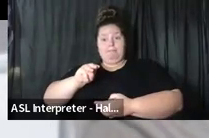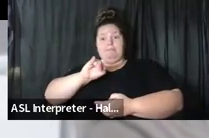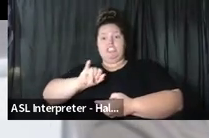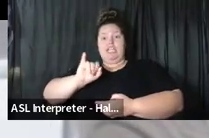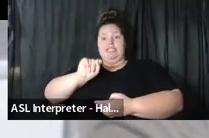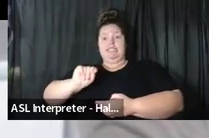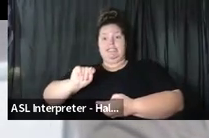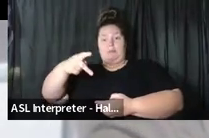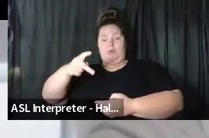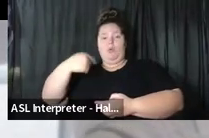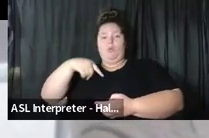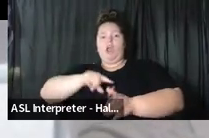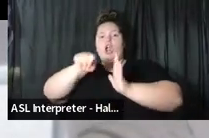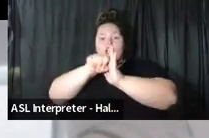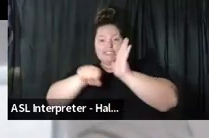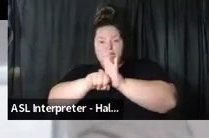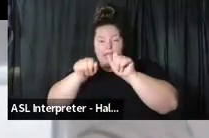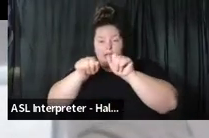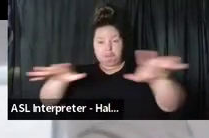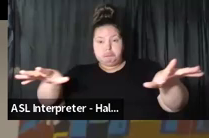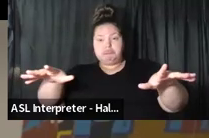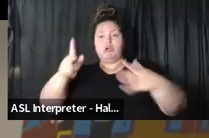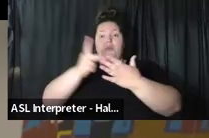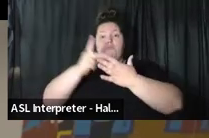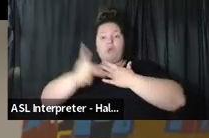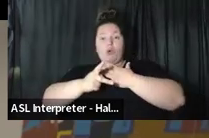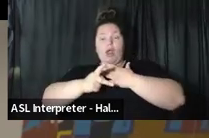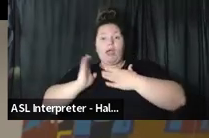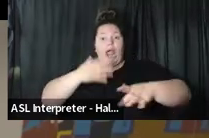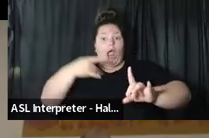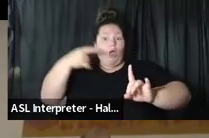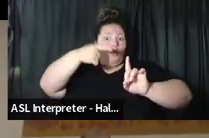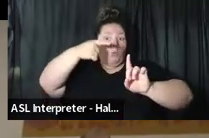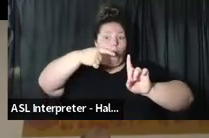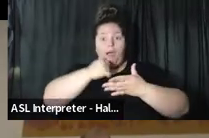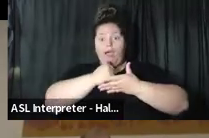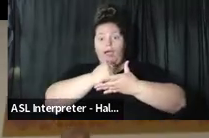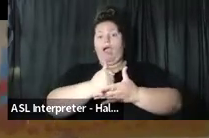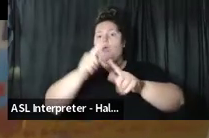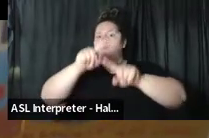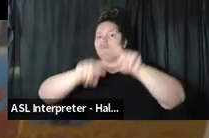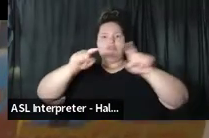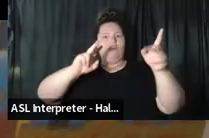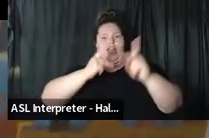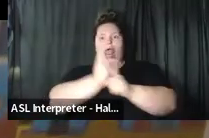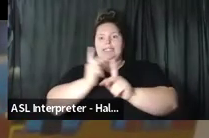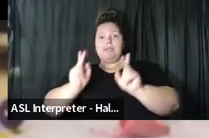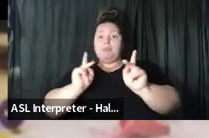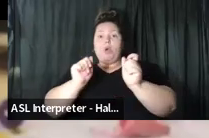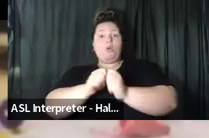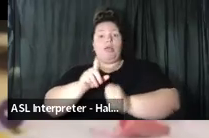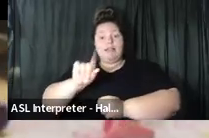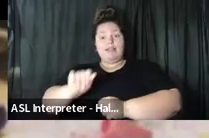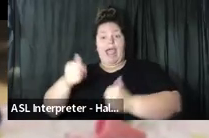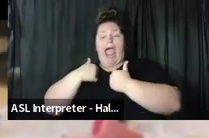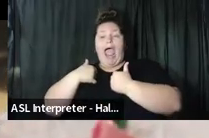at helping folks with all different kinds of disabilities to get hooked up with assistive technology to do the things that they want to do.